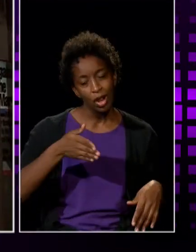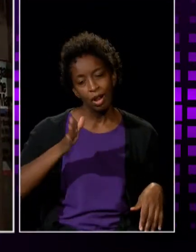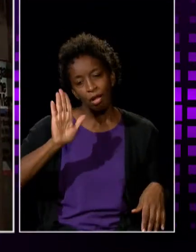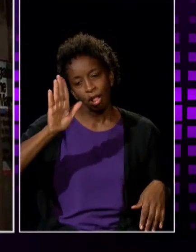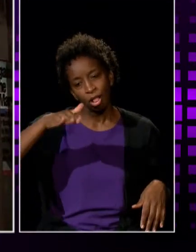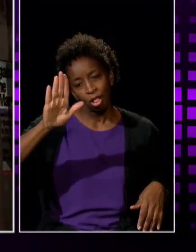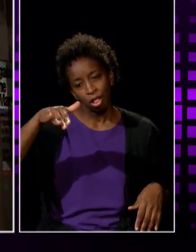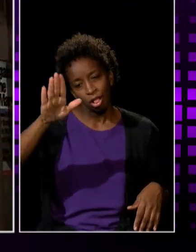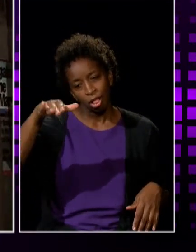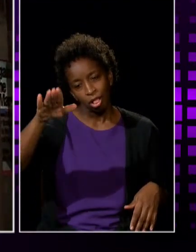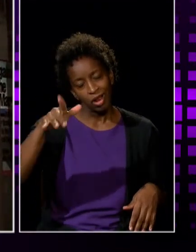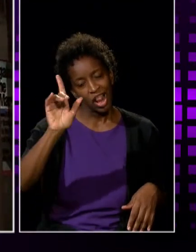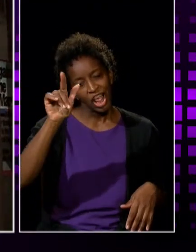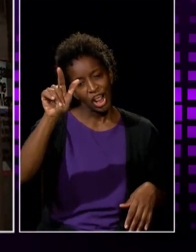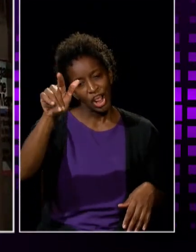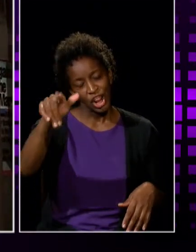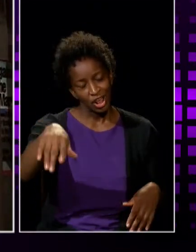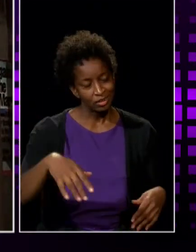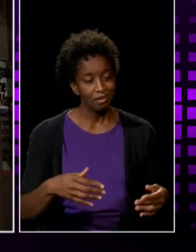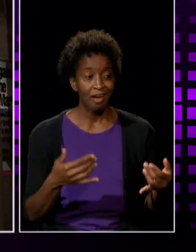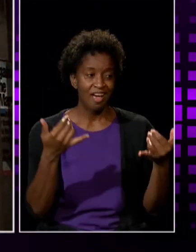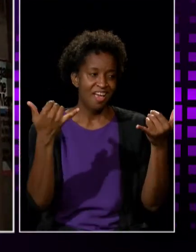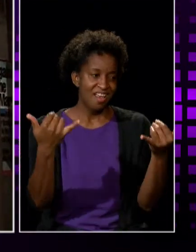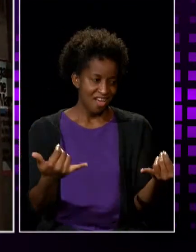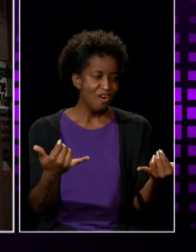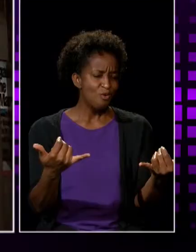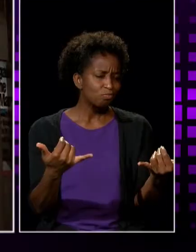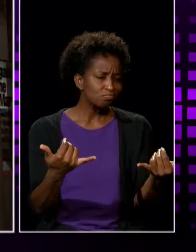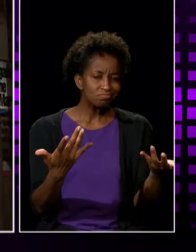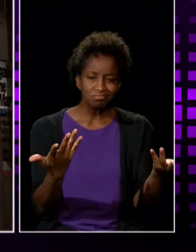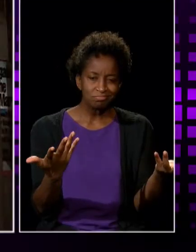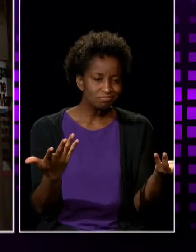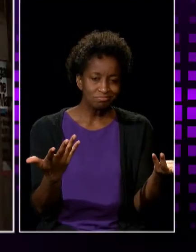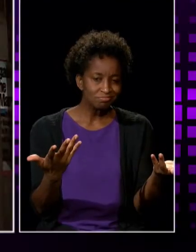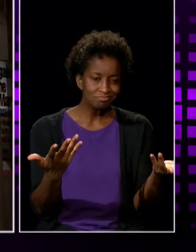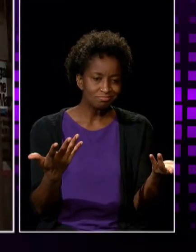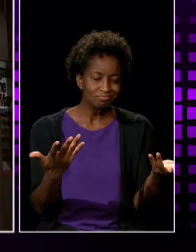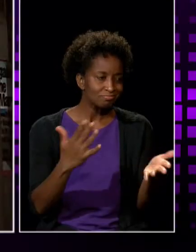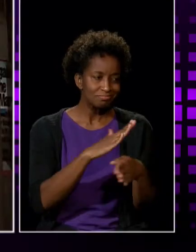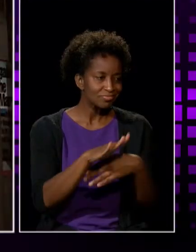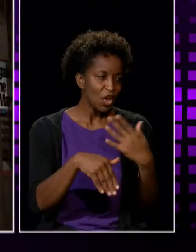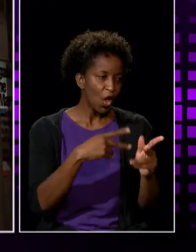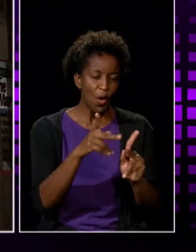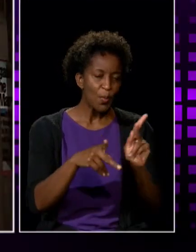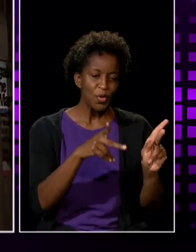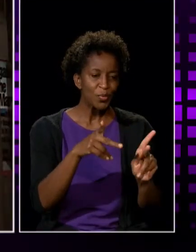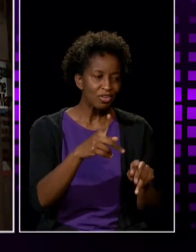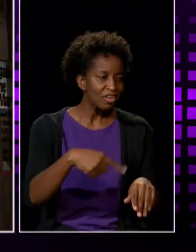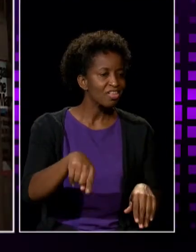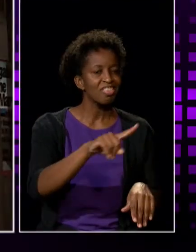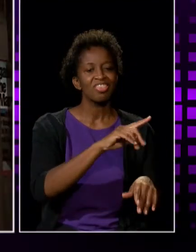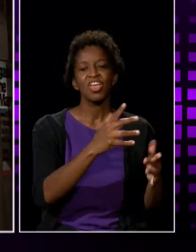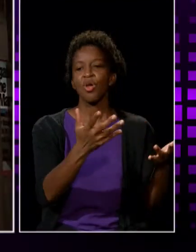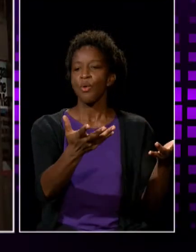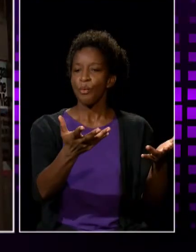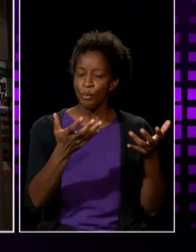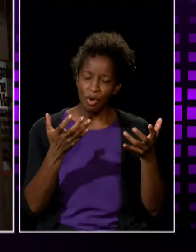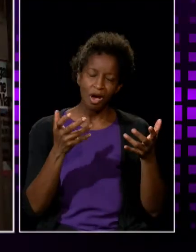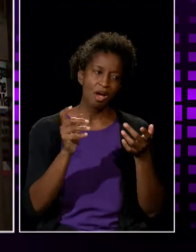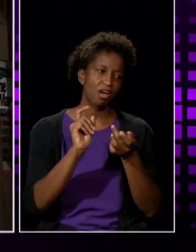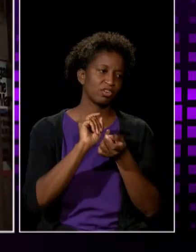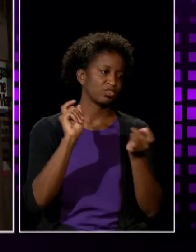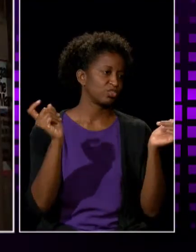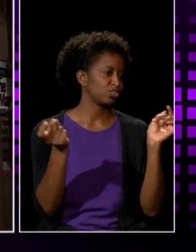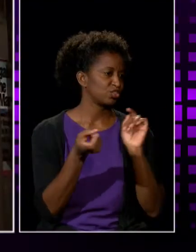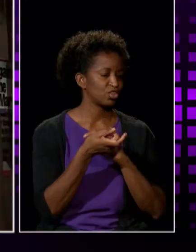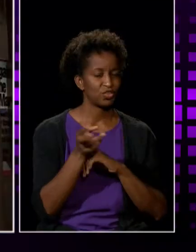take the step that everyone agrees with, more or less. I mean, as I say, I cannot point to 20 people. I cannot count